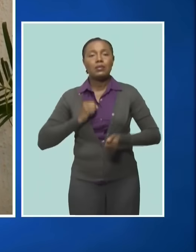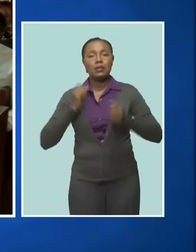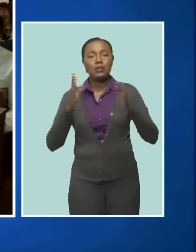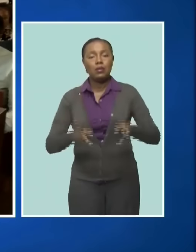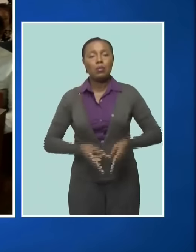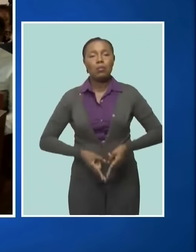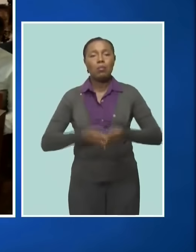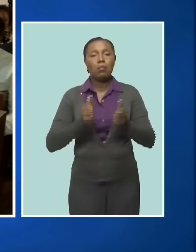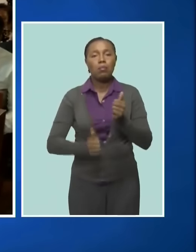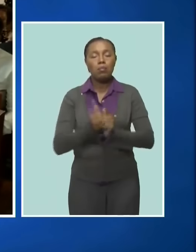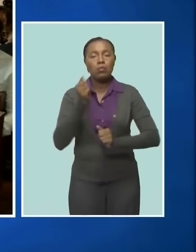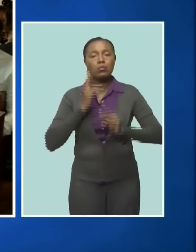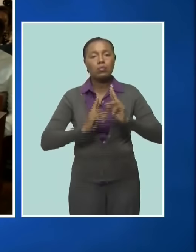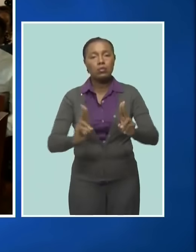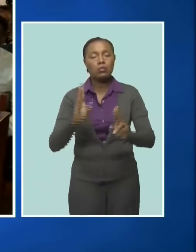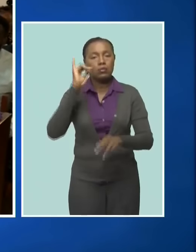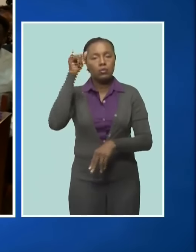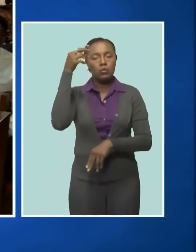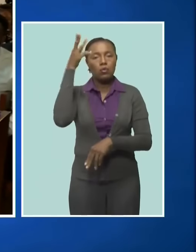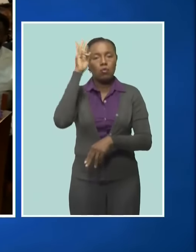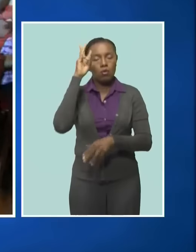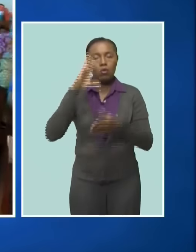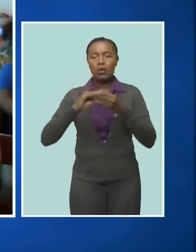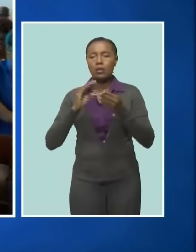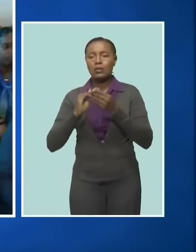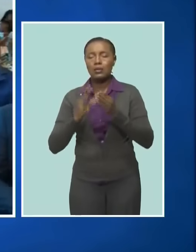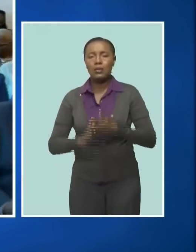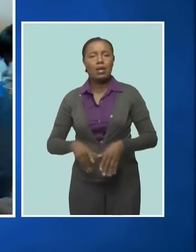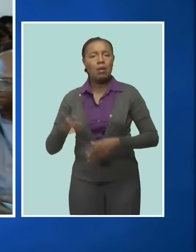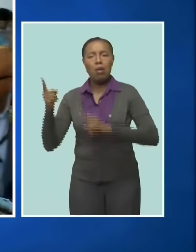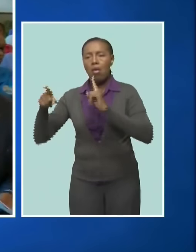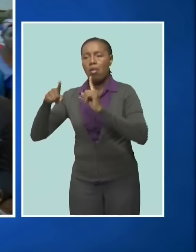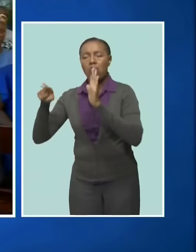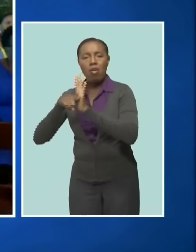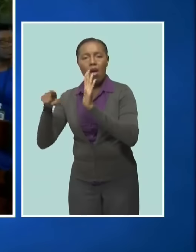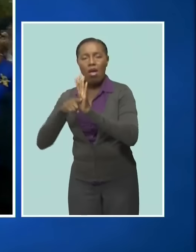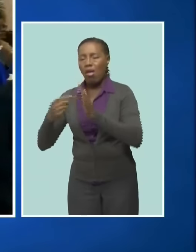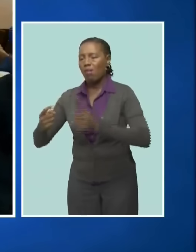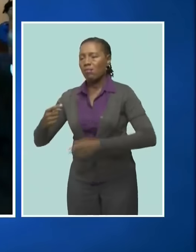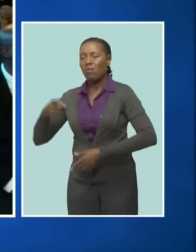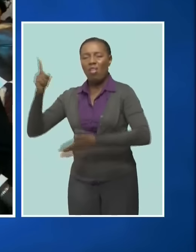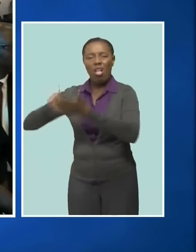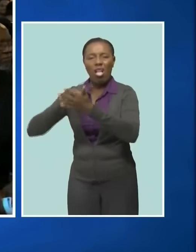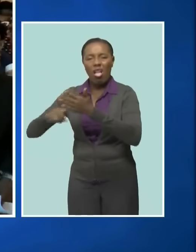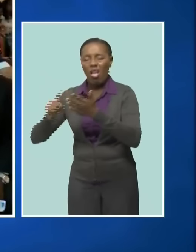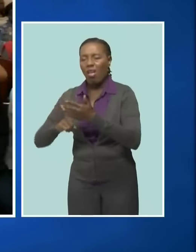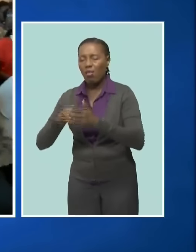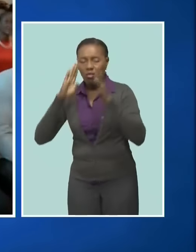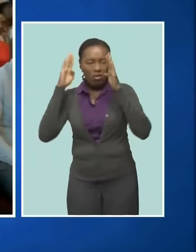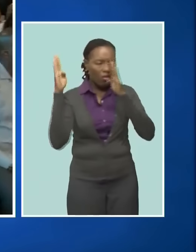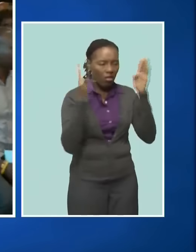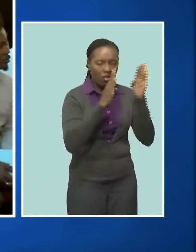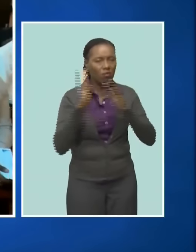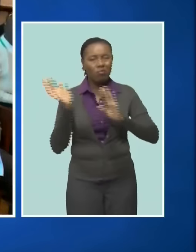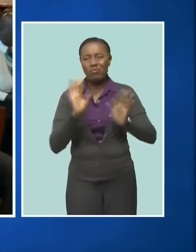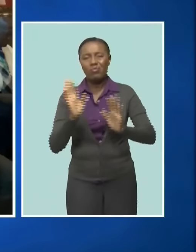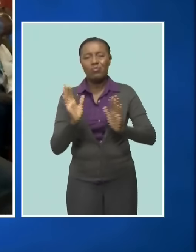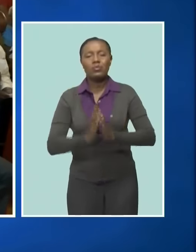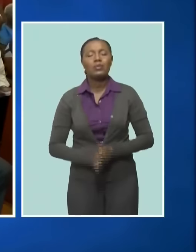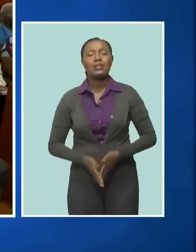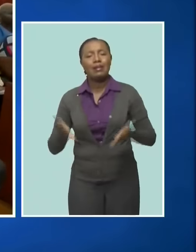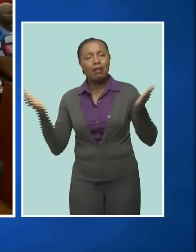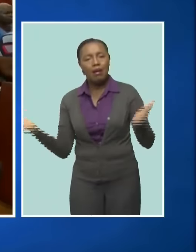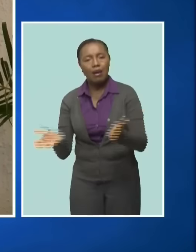Walcott, is advising them not to be distracted by the criticism. He is also encouraging them to provide even